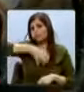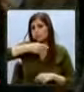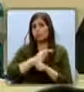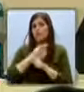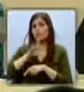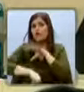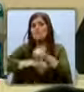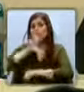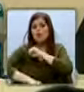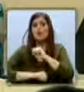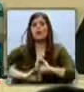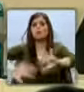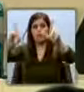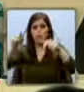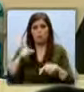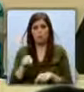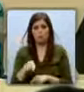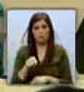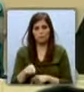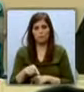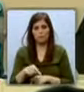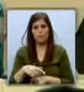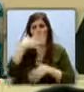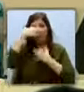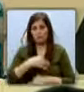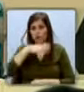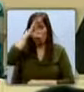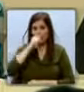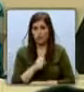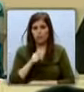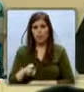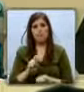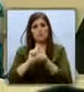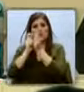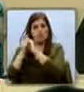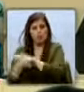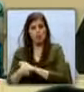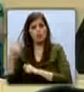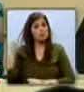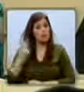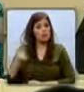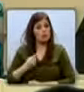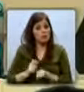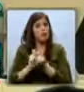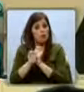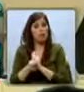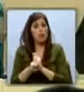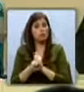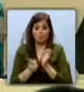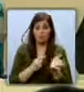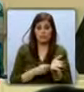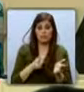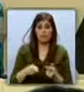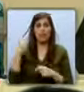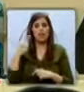sucesso. This firm belief by the government that these reforms needed to be implemented. And there was a